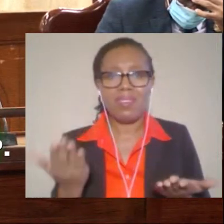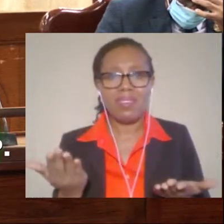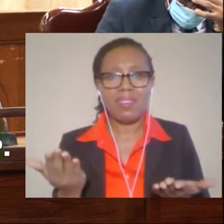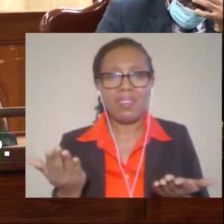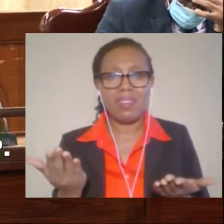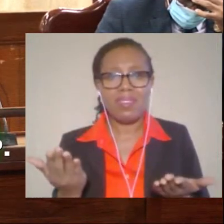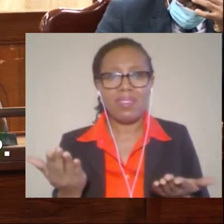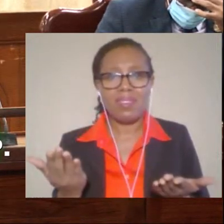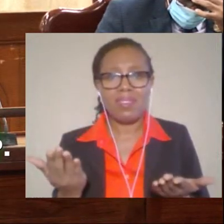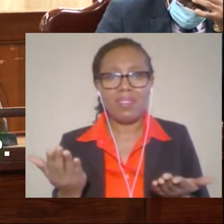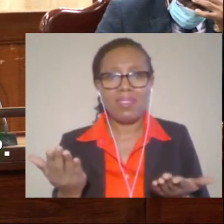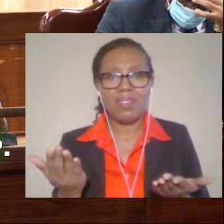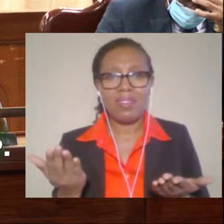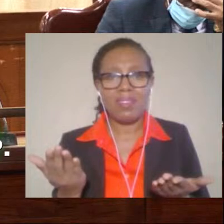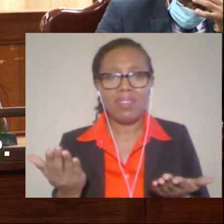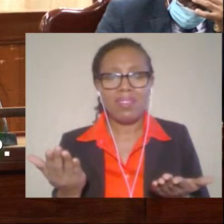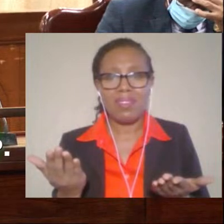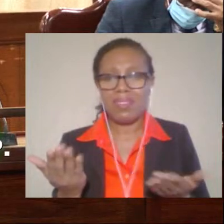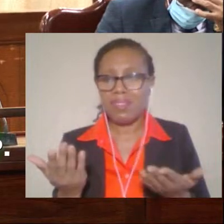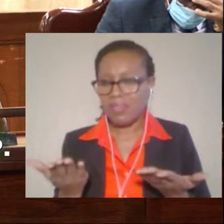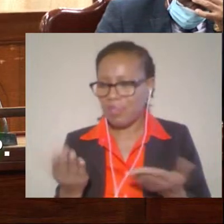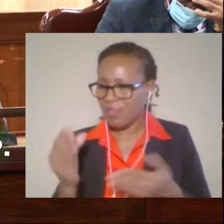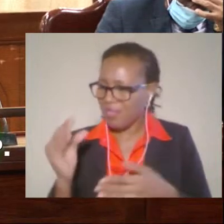a comfortable living.